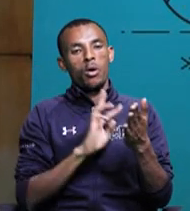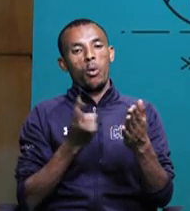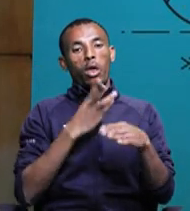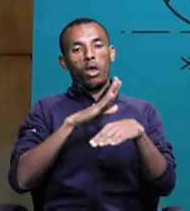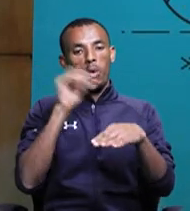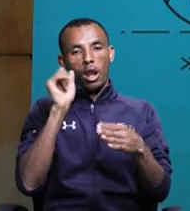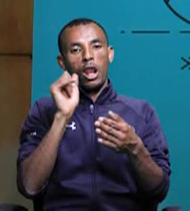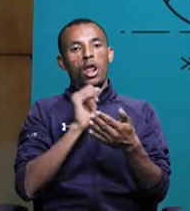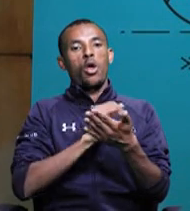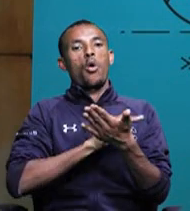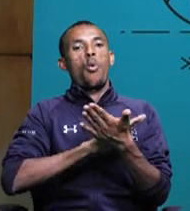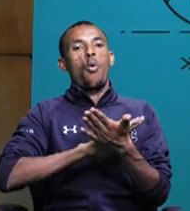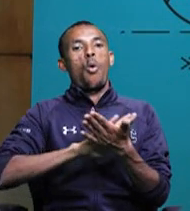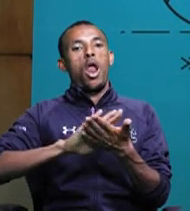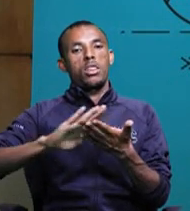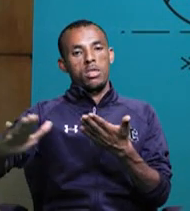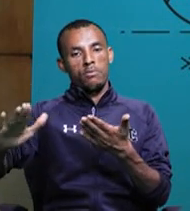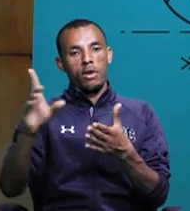that qualitative data.